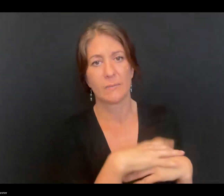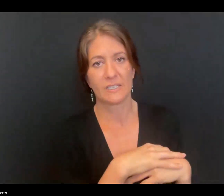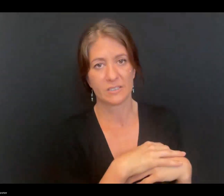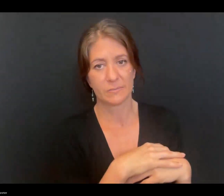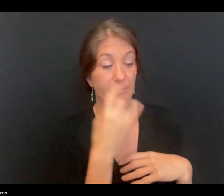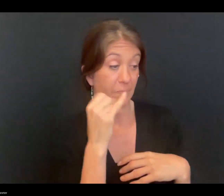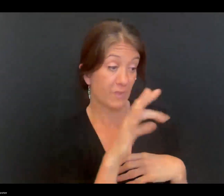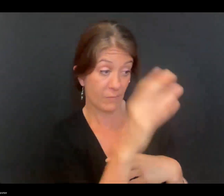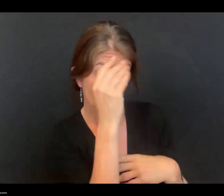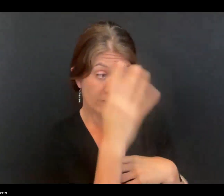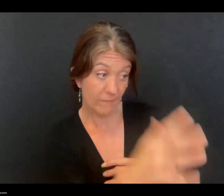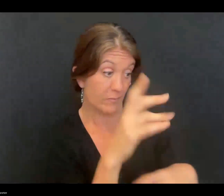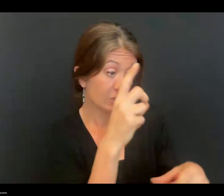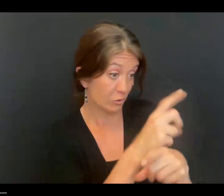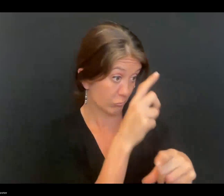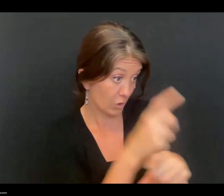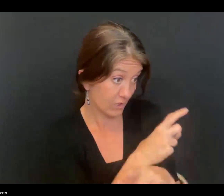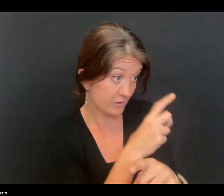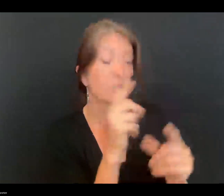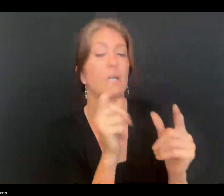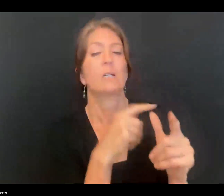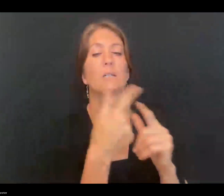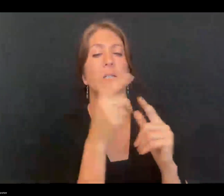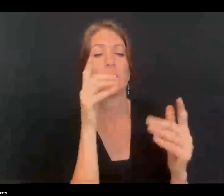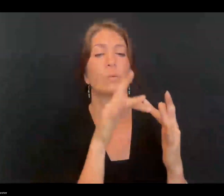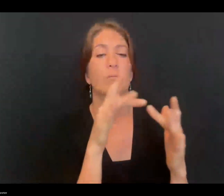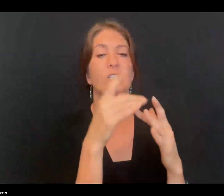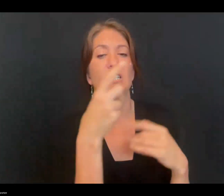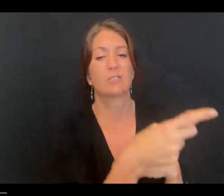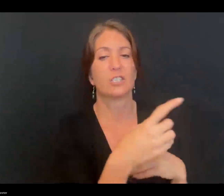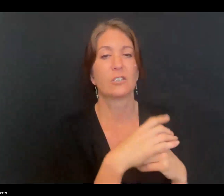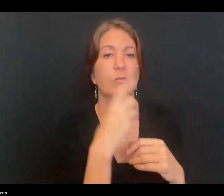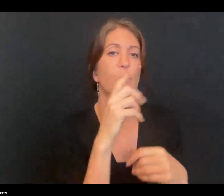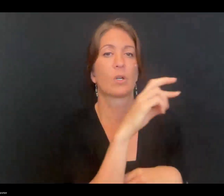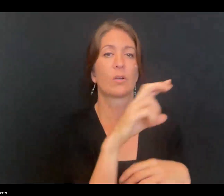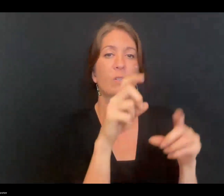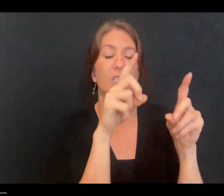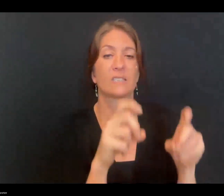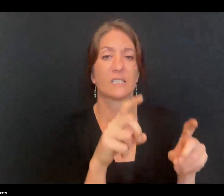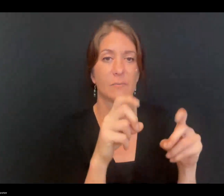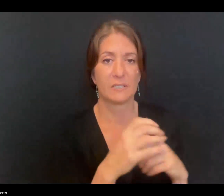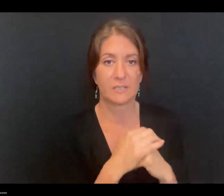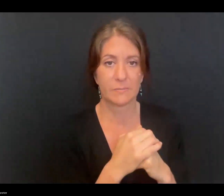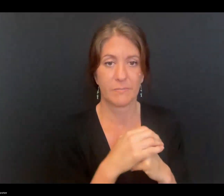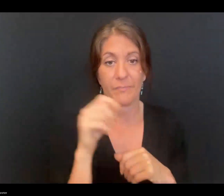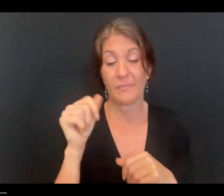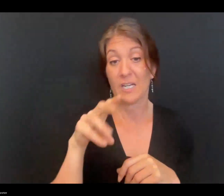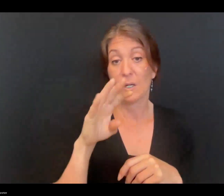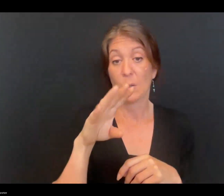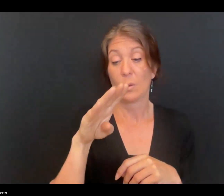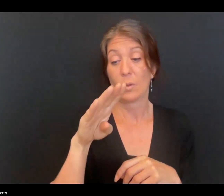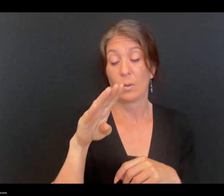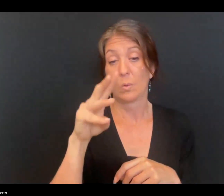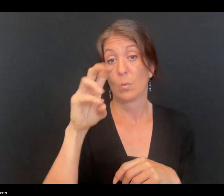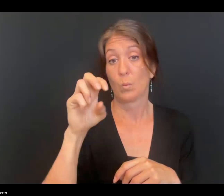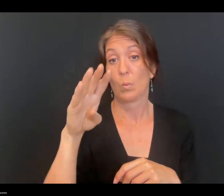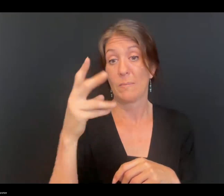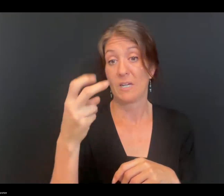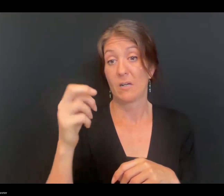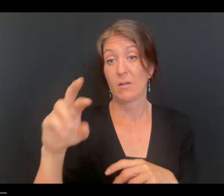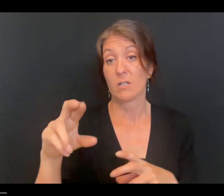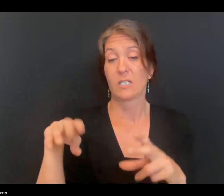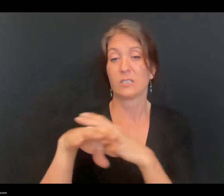is up to date, Maximus will reach out for your reassessment. This webinar came through a listserv, and we put it on our